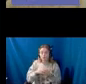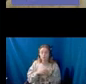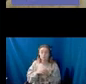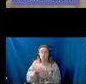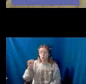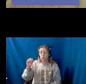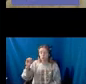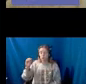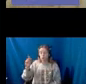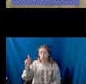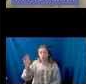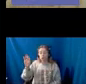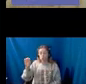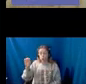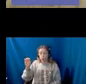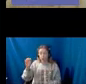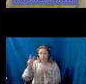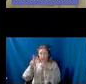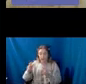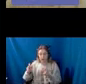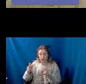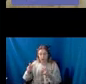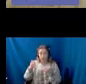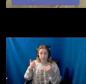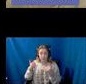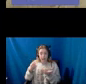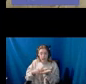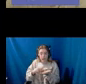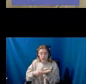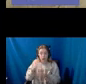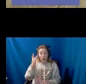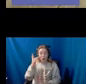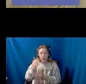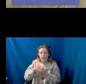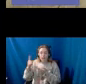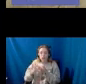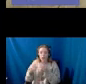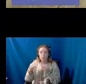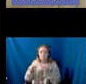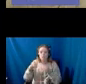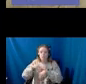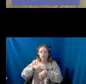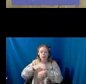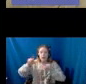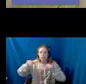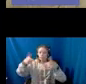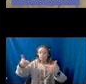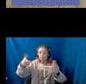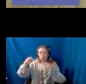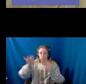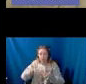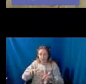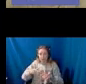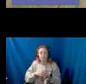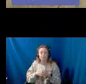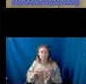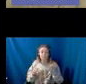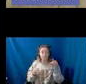from me coming next week. It's going to be time for you to get this completed. Notice I have here in the bottom, which I'll have a lot